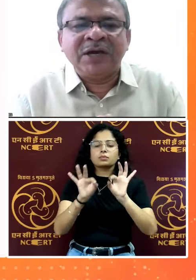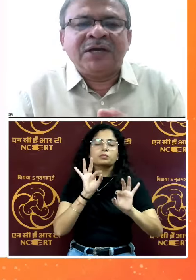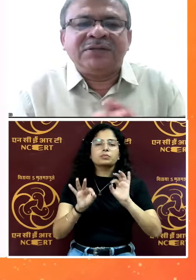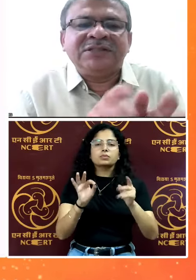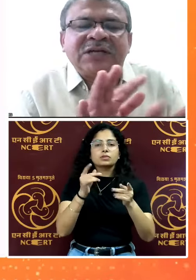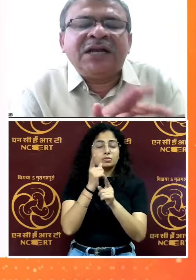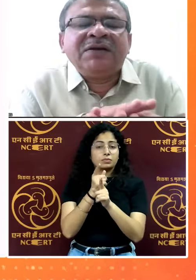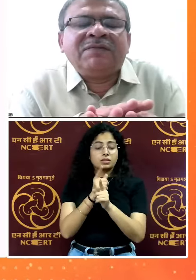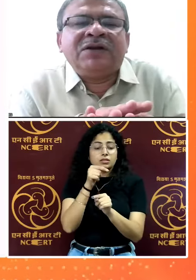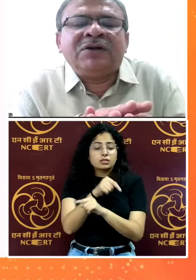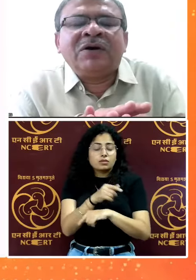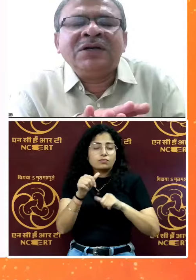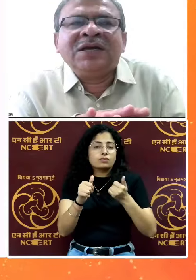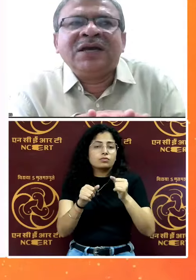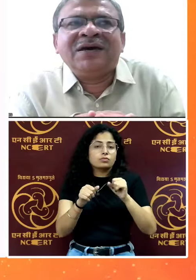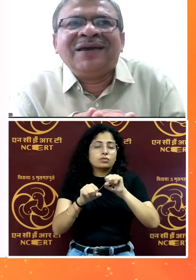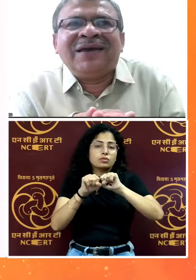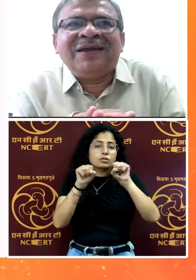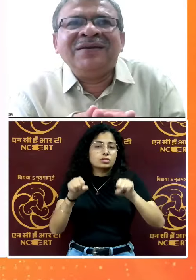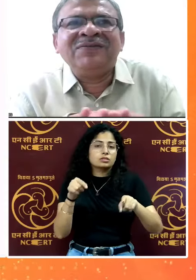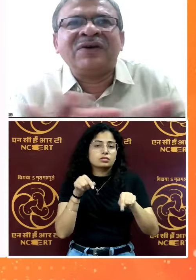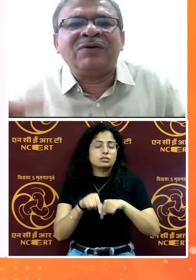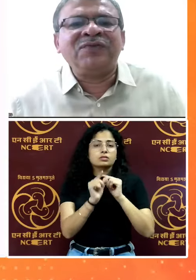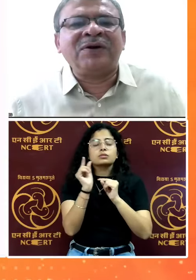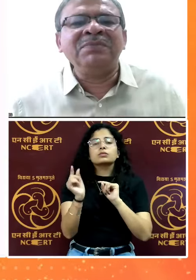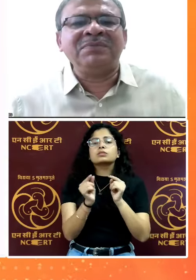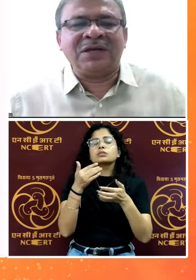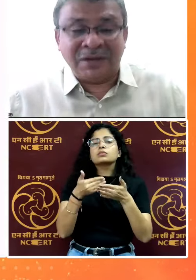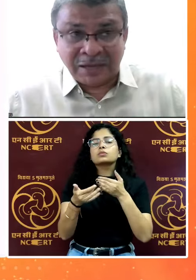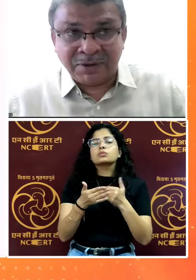system, the child will not hear any